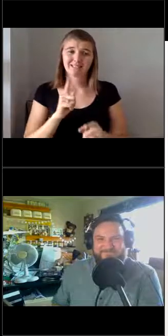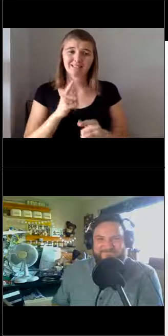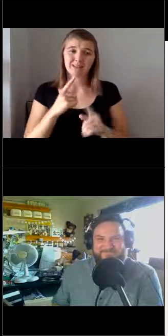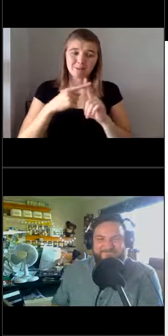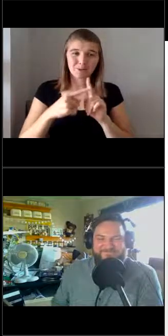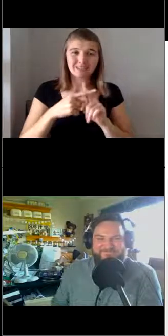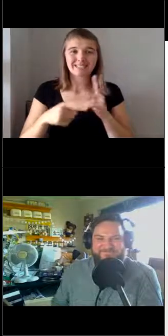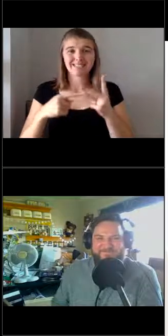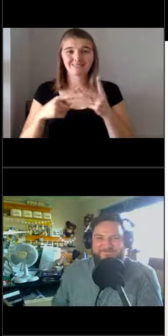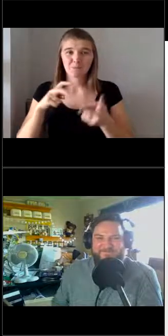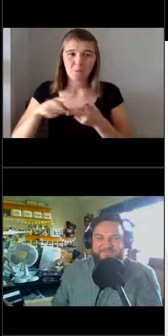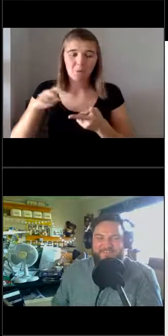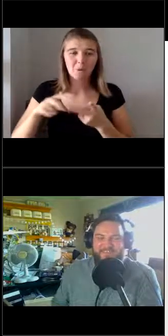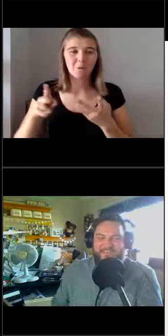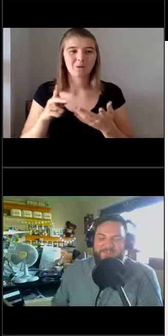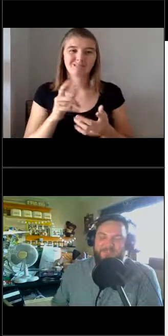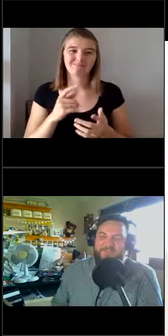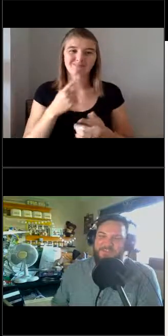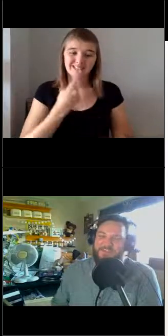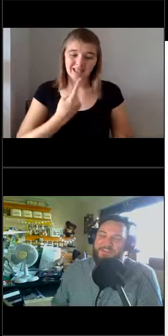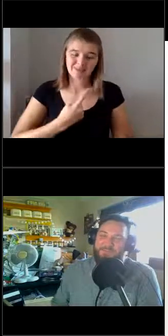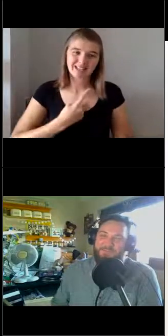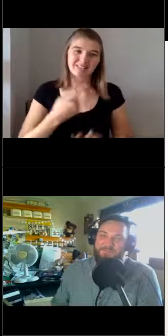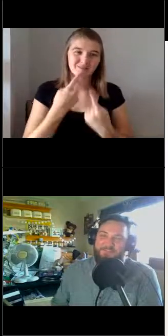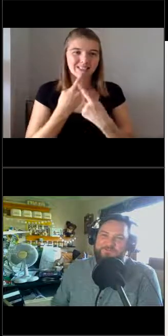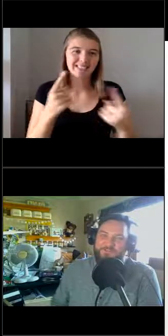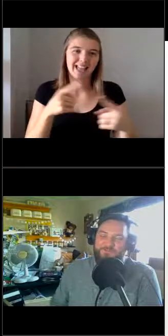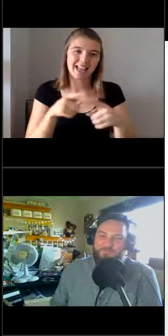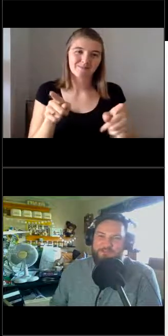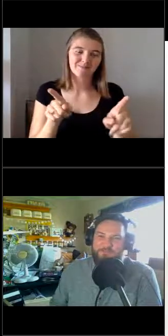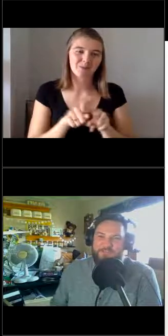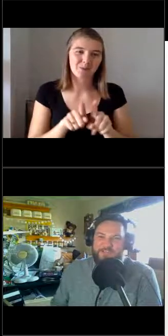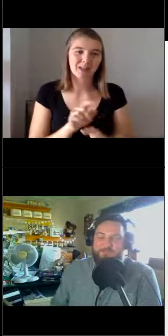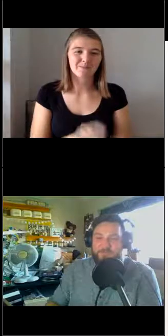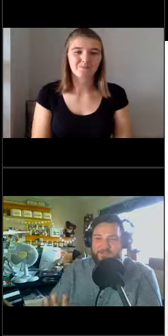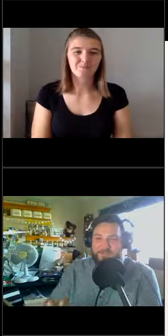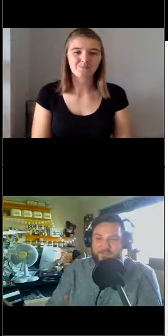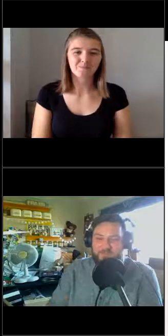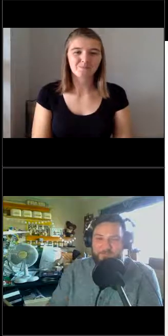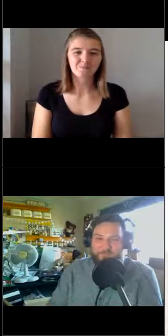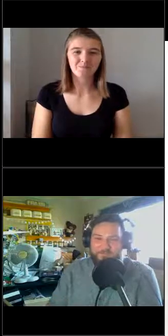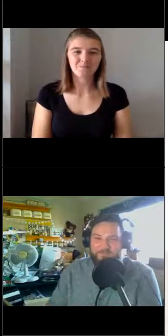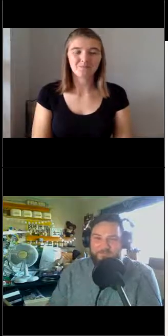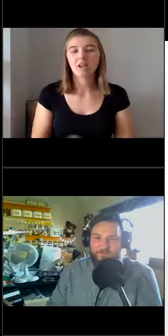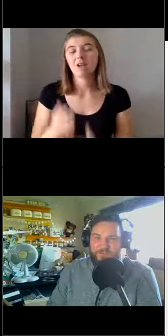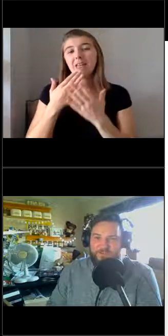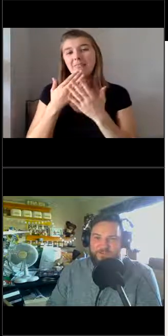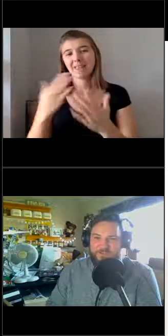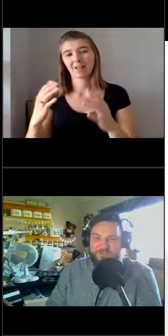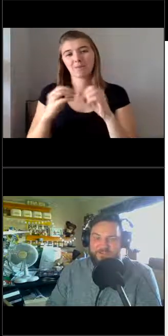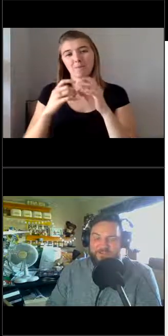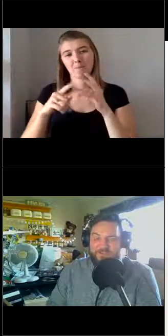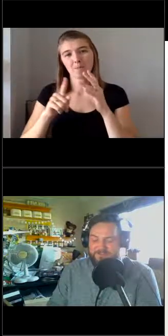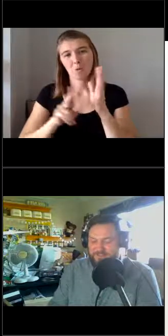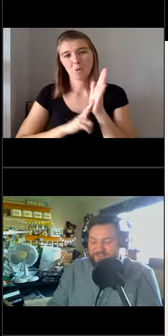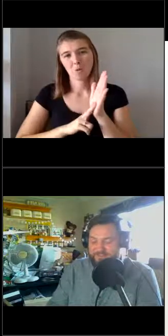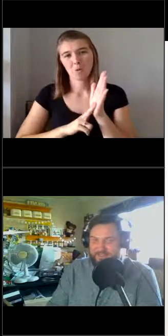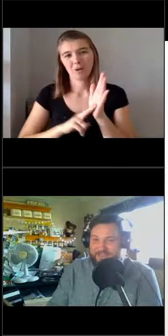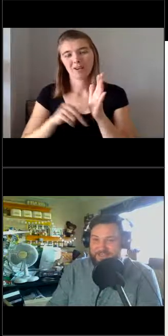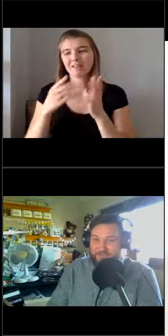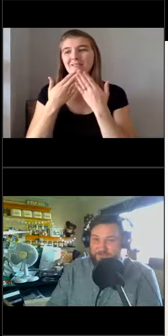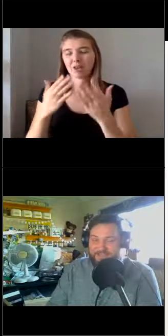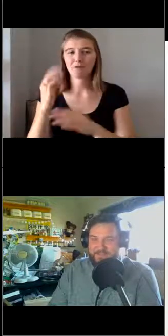the last few months. Yeah. Excellent. Thank you ever so much, Boon. We really appreciate it. Boon's going to stick around with us for the Q&A